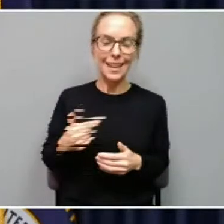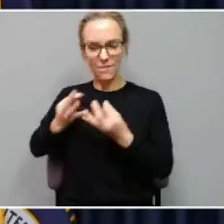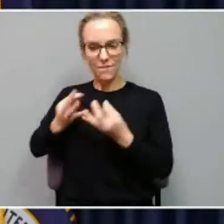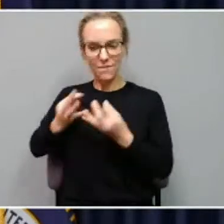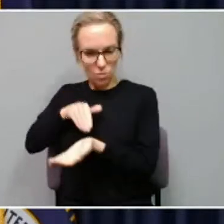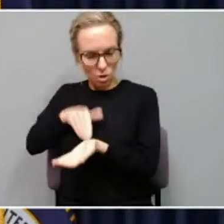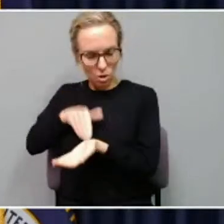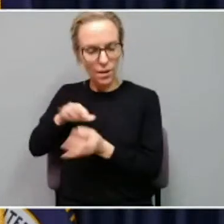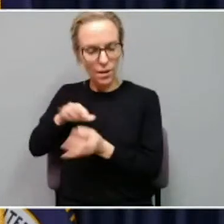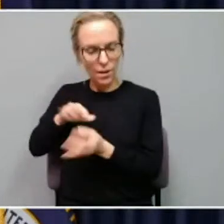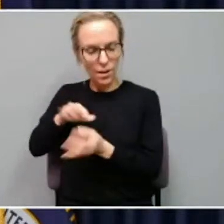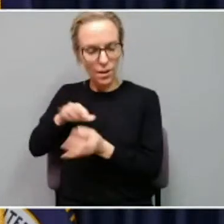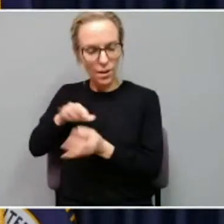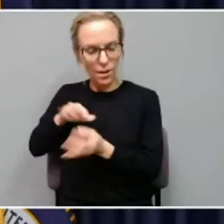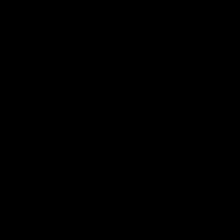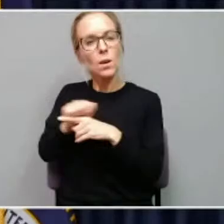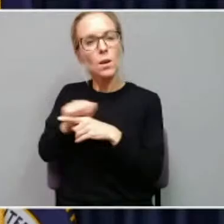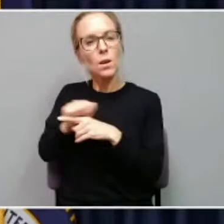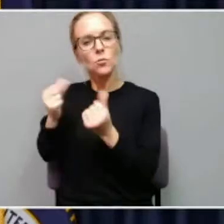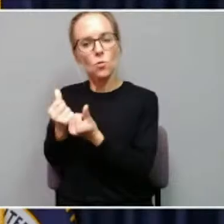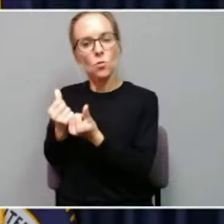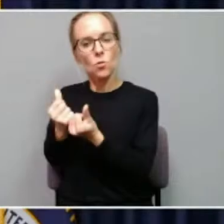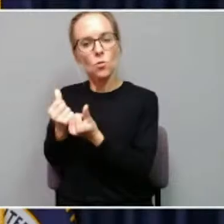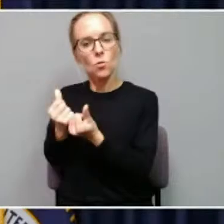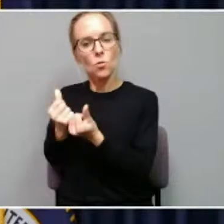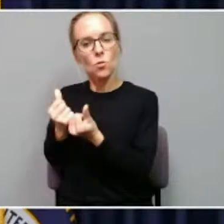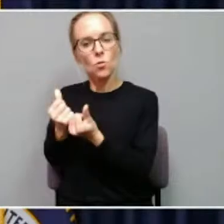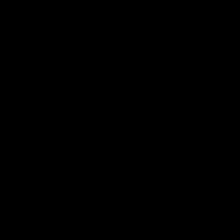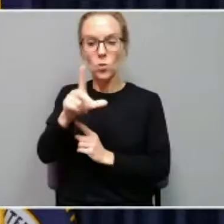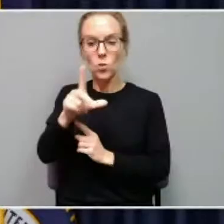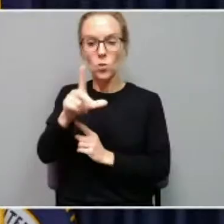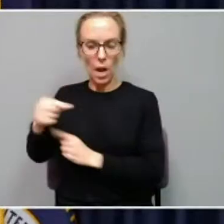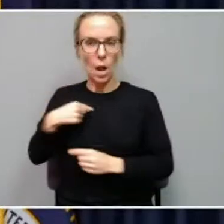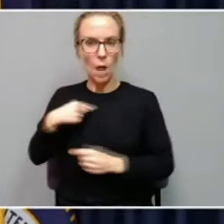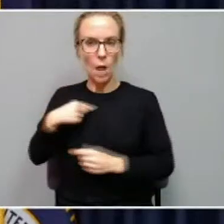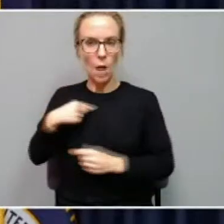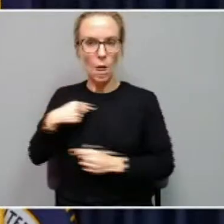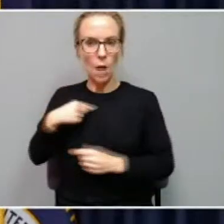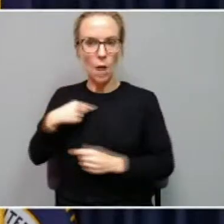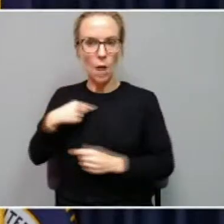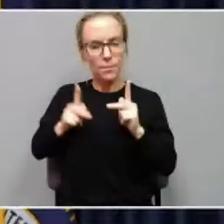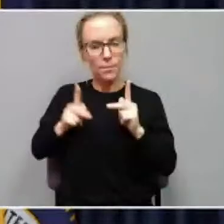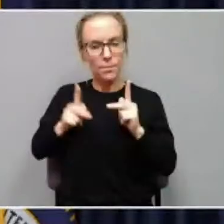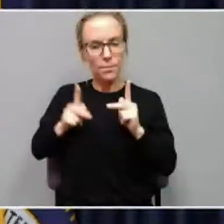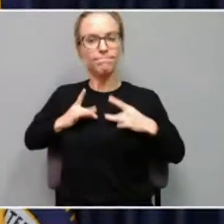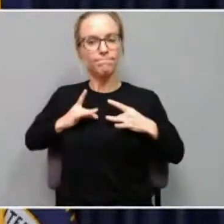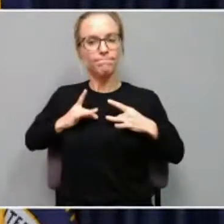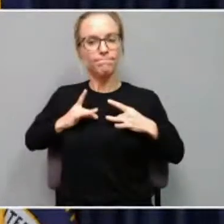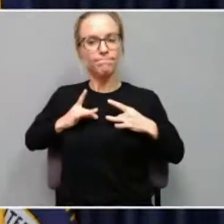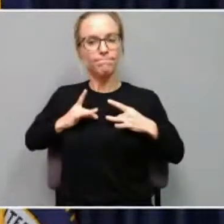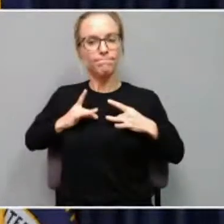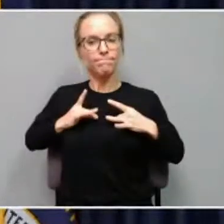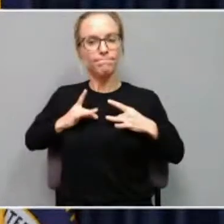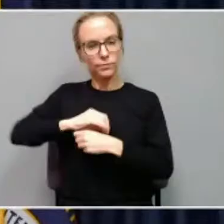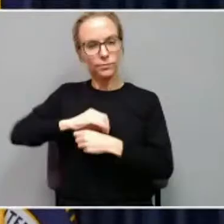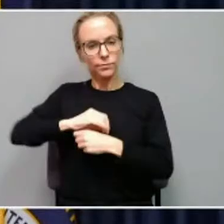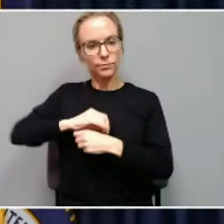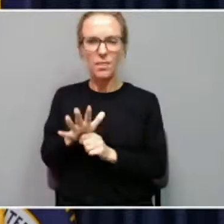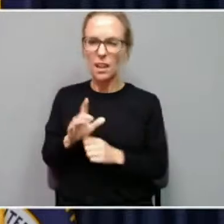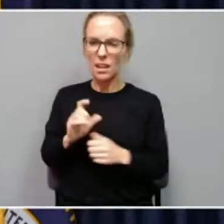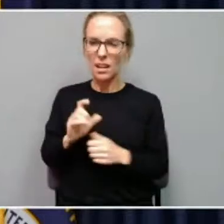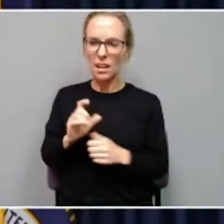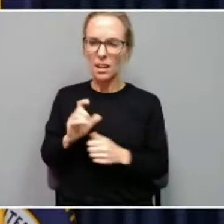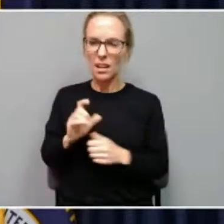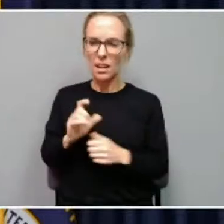Associates of Lexington, and in March of 2020, I was one of the first people to contract COVID. Initially I thought it was just the